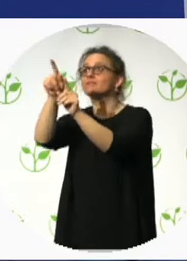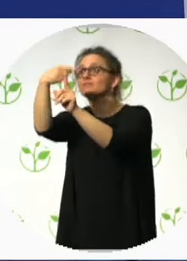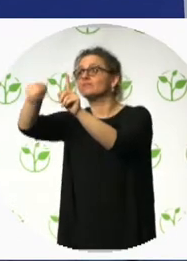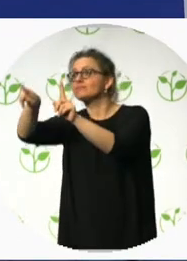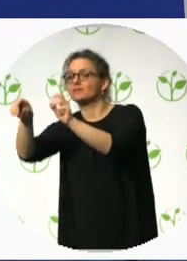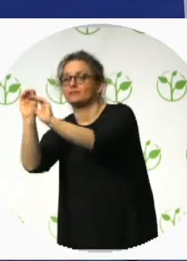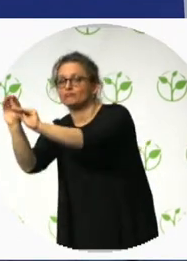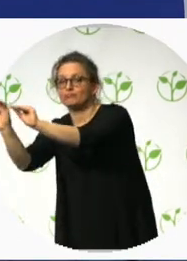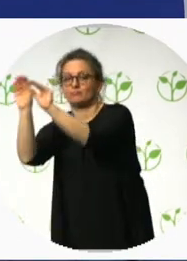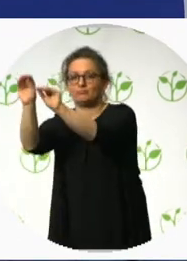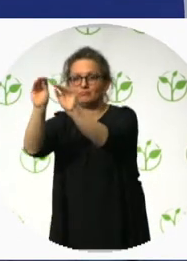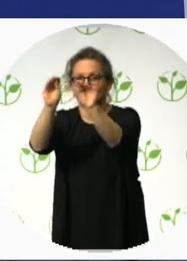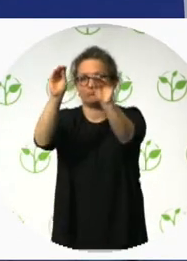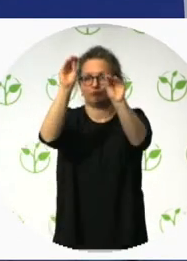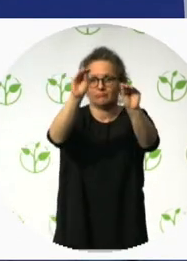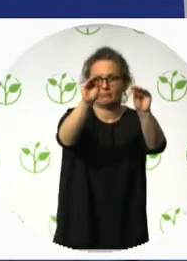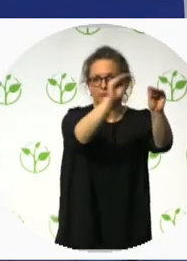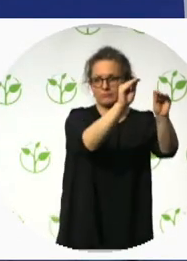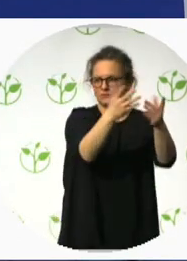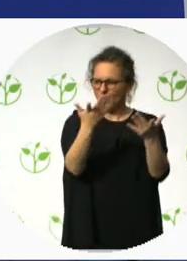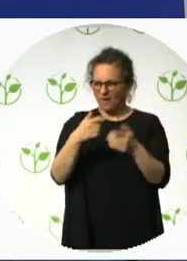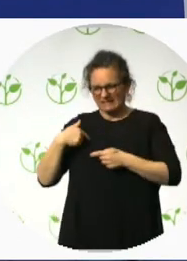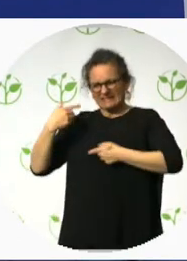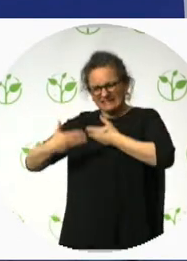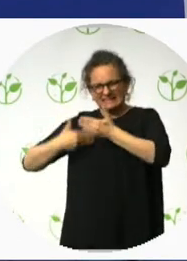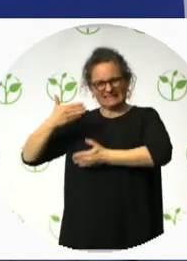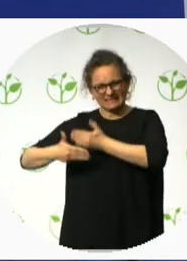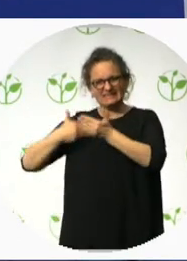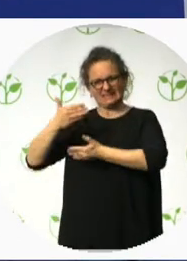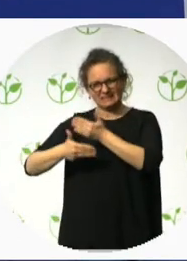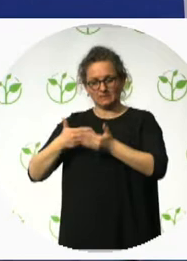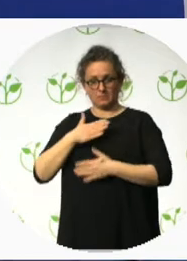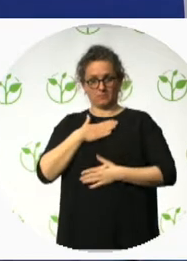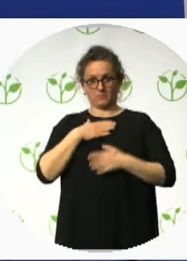language research center in the university in Asia countries.